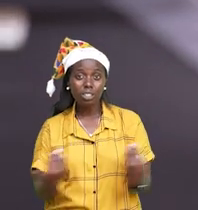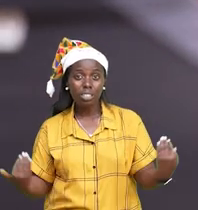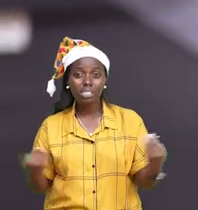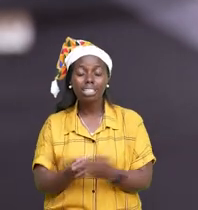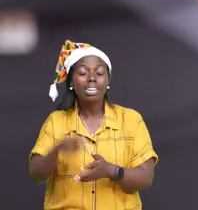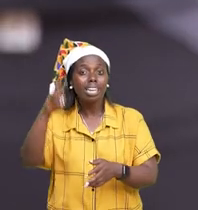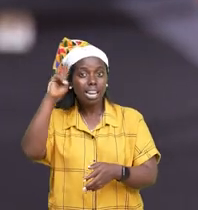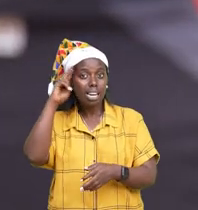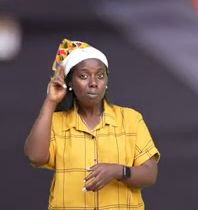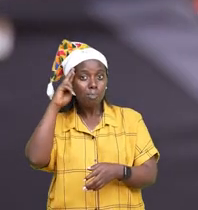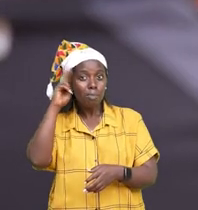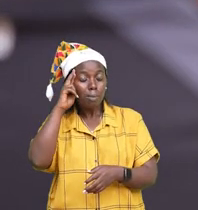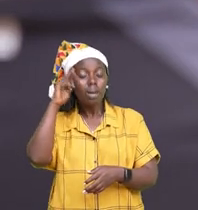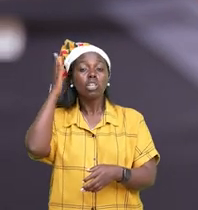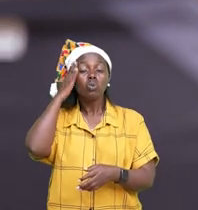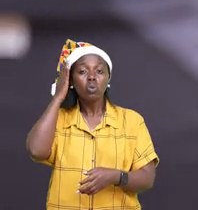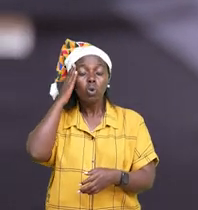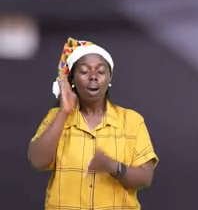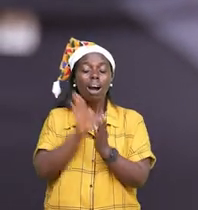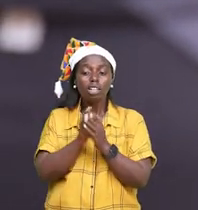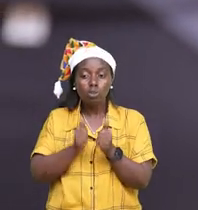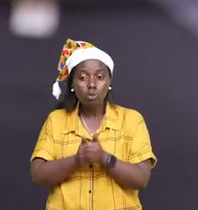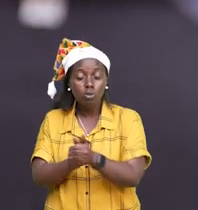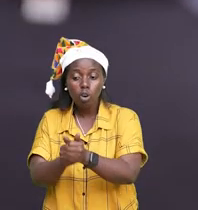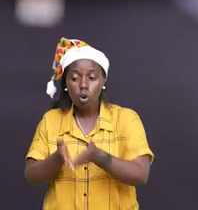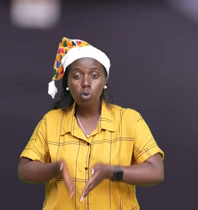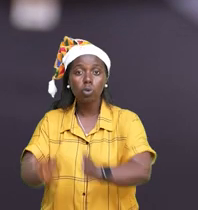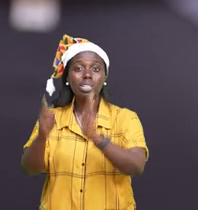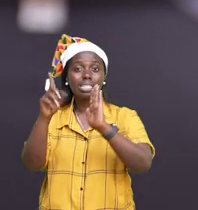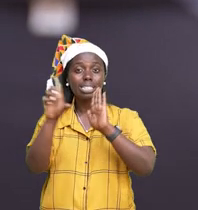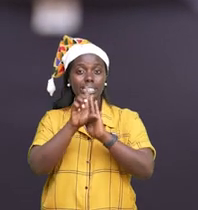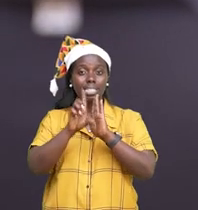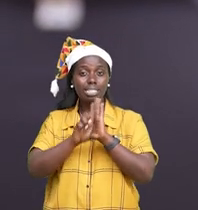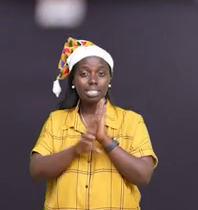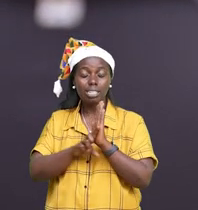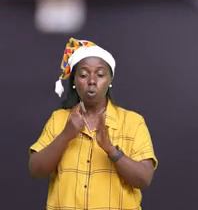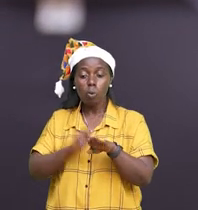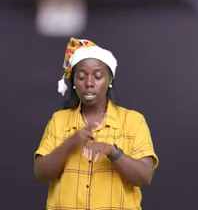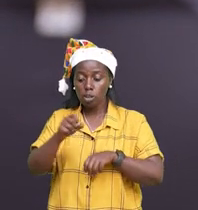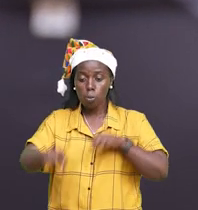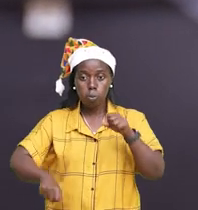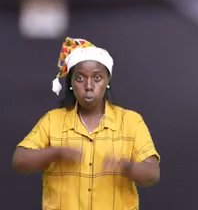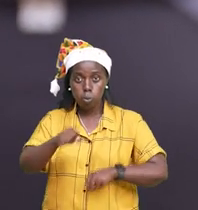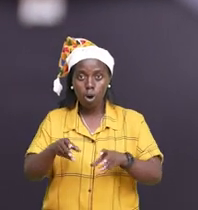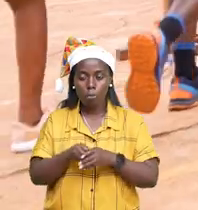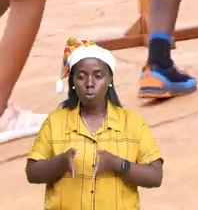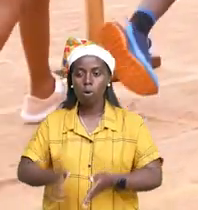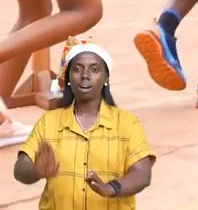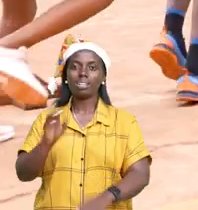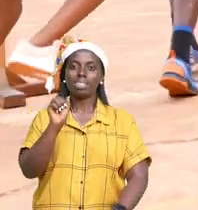Children, remember to know and to follow road signs when we are riding our bicycle on